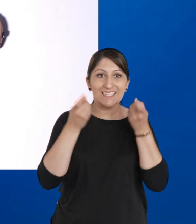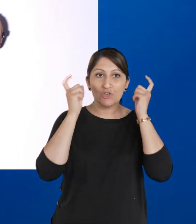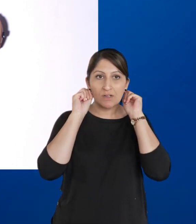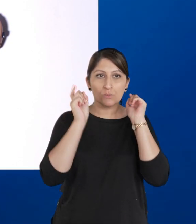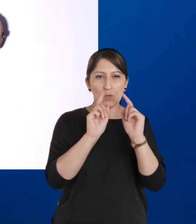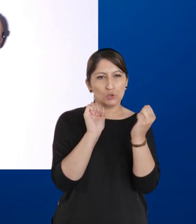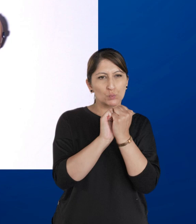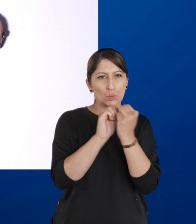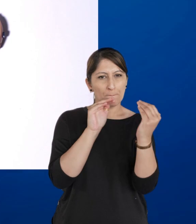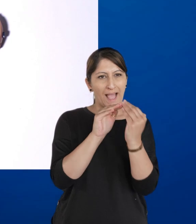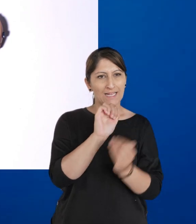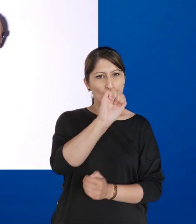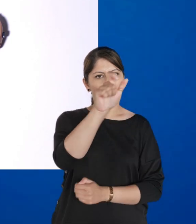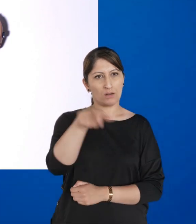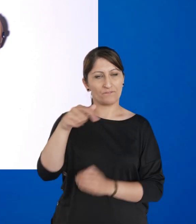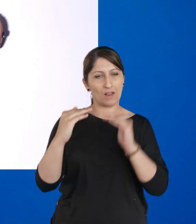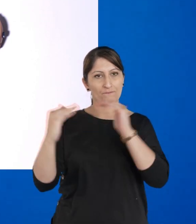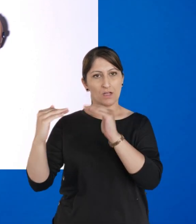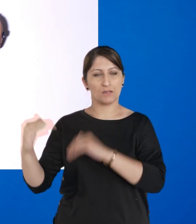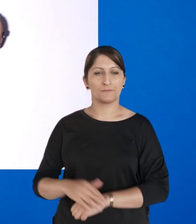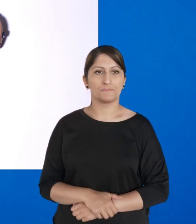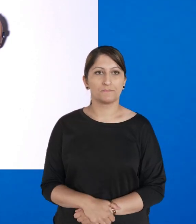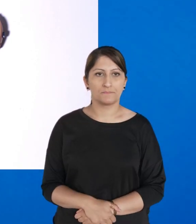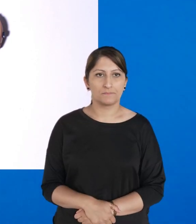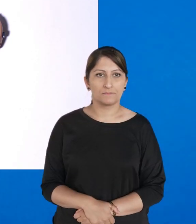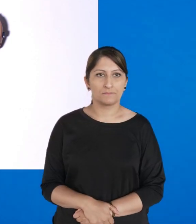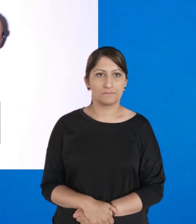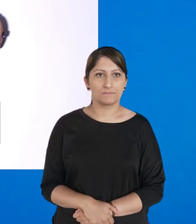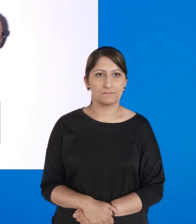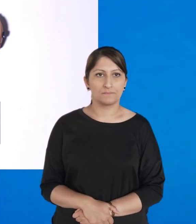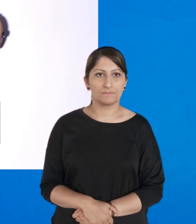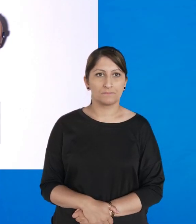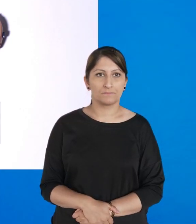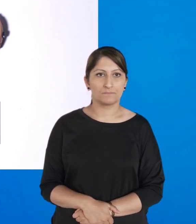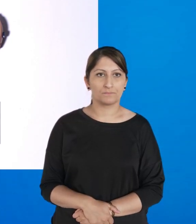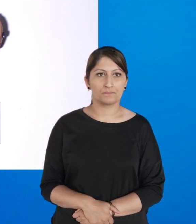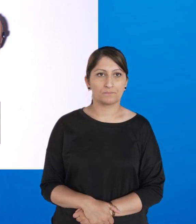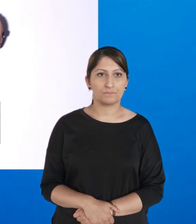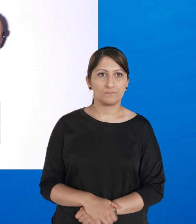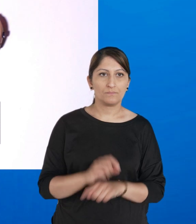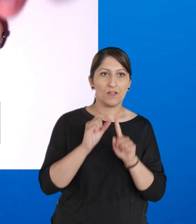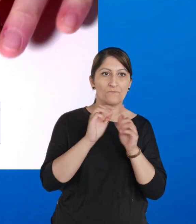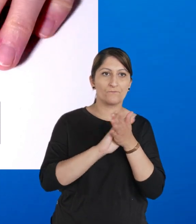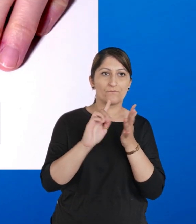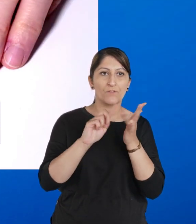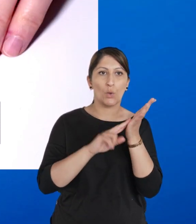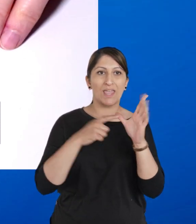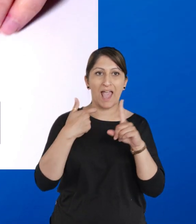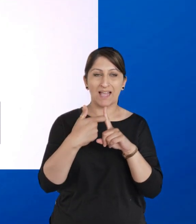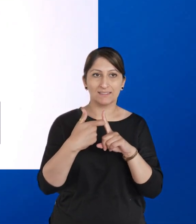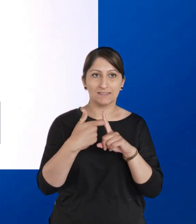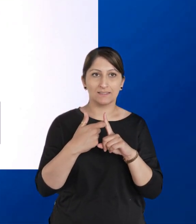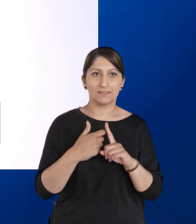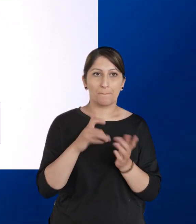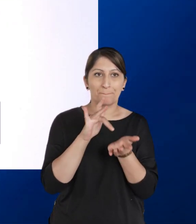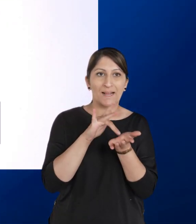with the hearing aids that are most suitable for your level of hearing. Here we are using a Phonak mid-power hearing